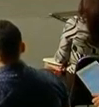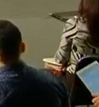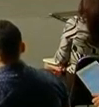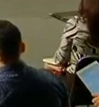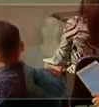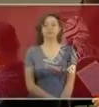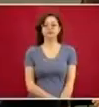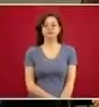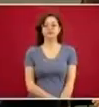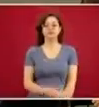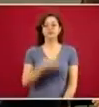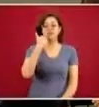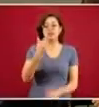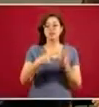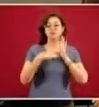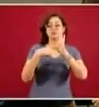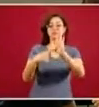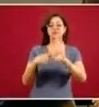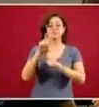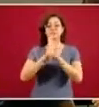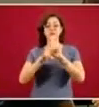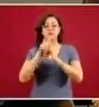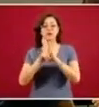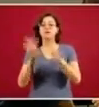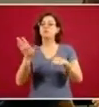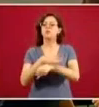We wanted to show you this video because